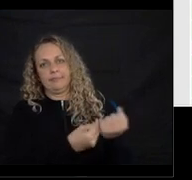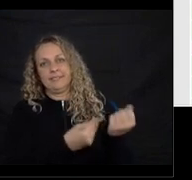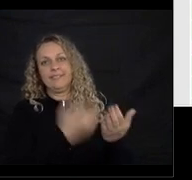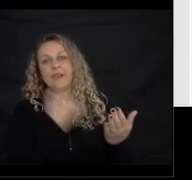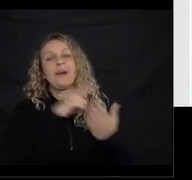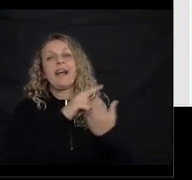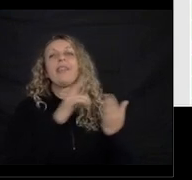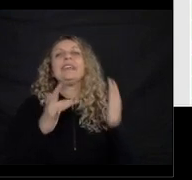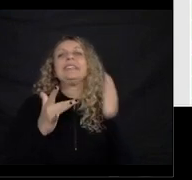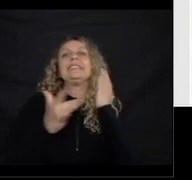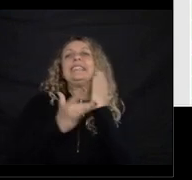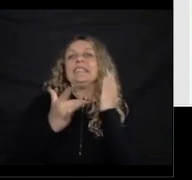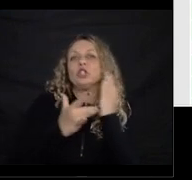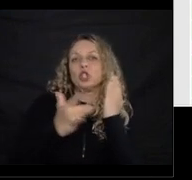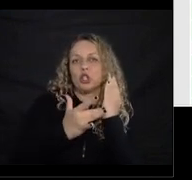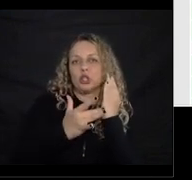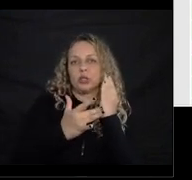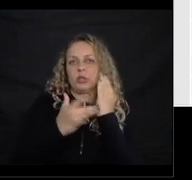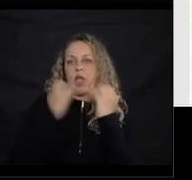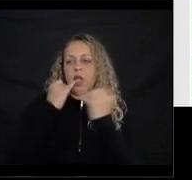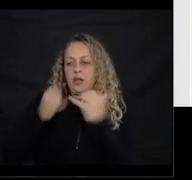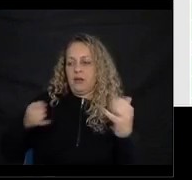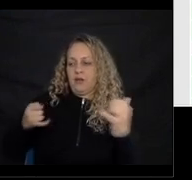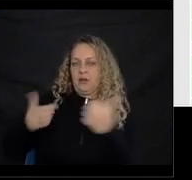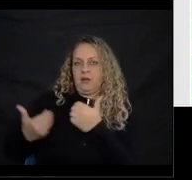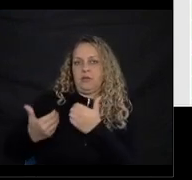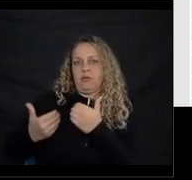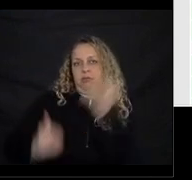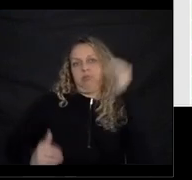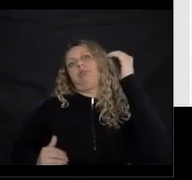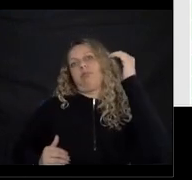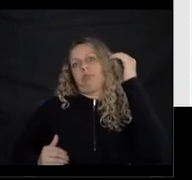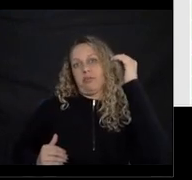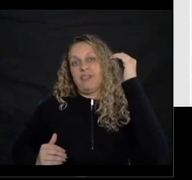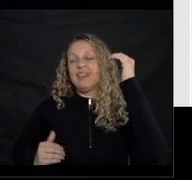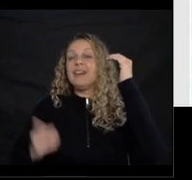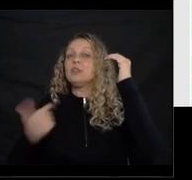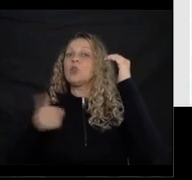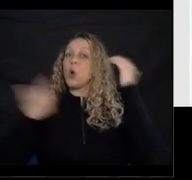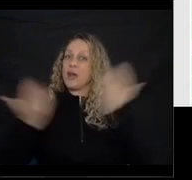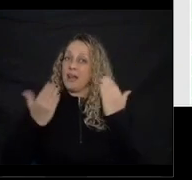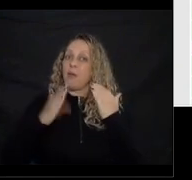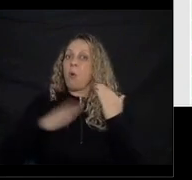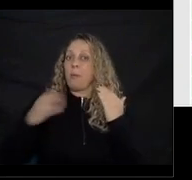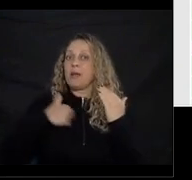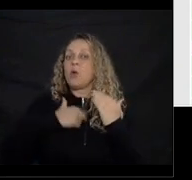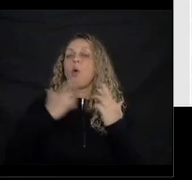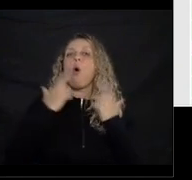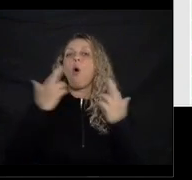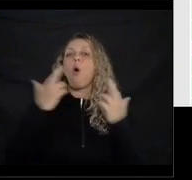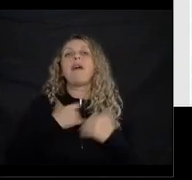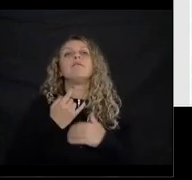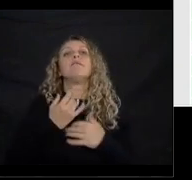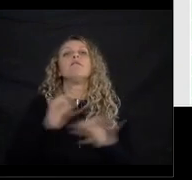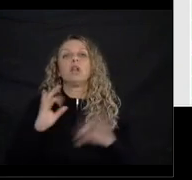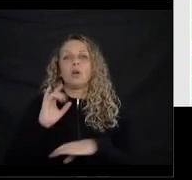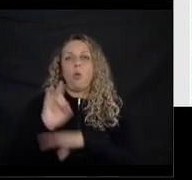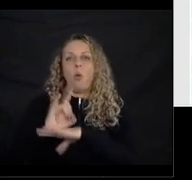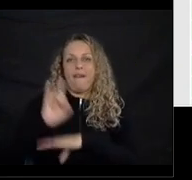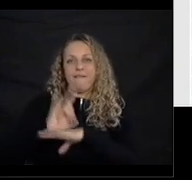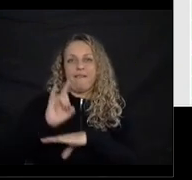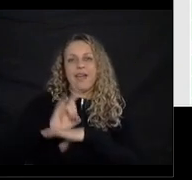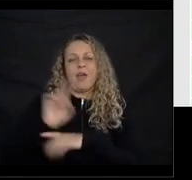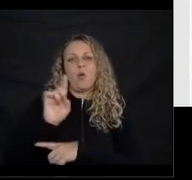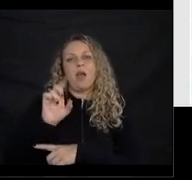digital divide. In the city of Boynton Beach, we're hopefully going to have free Wi-Fi over at Sarah Sims